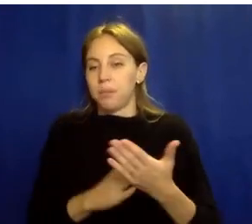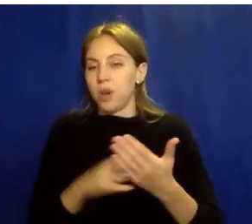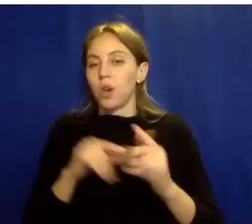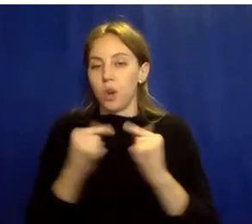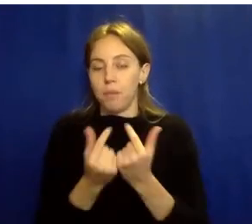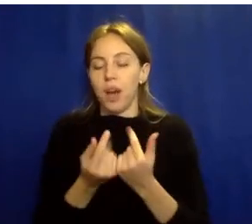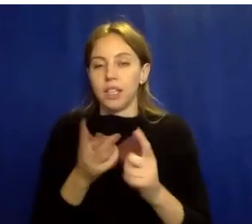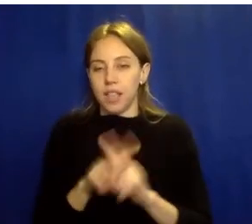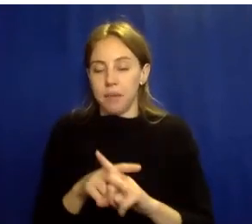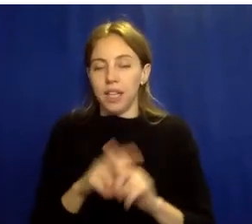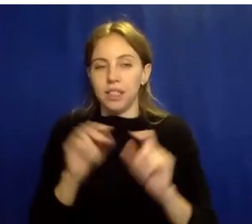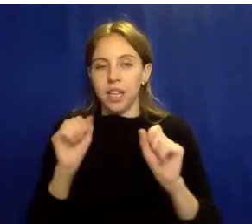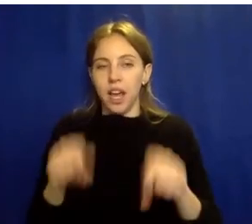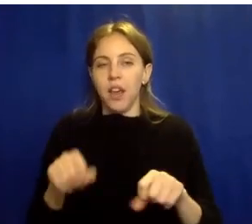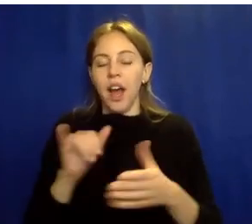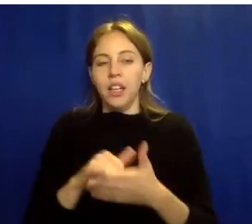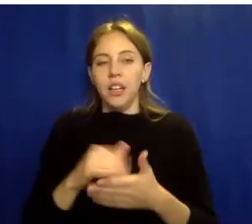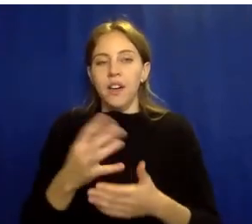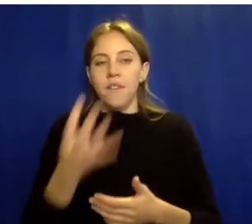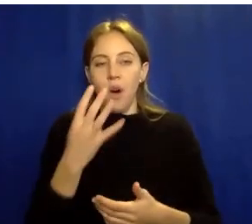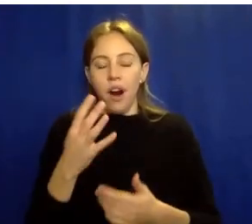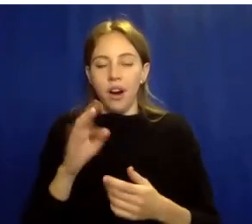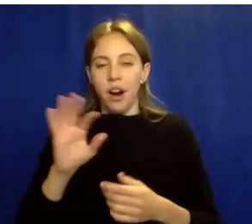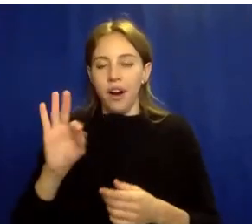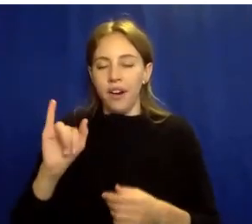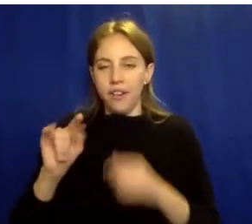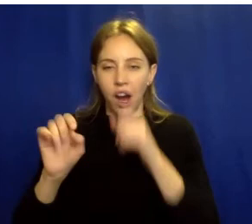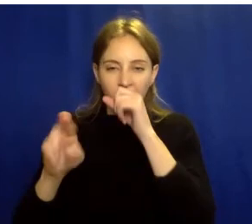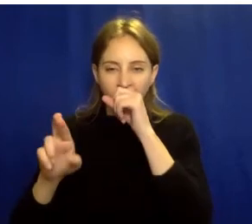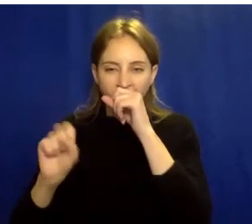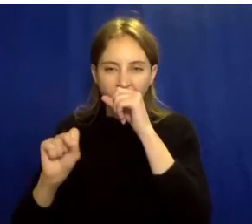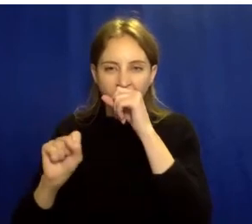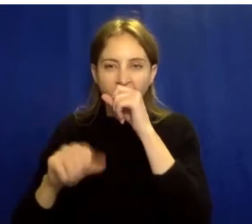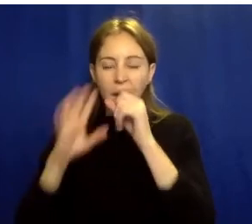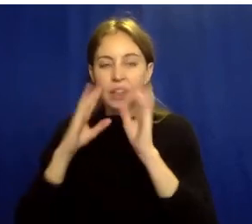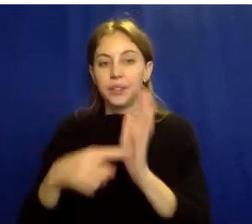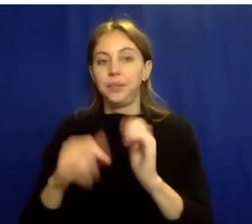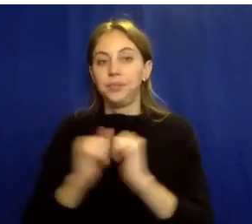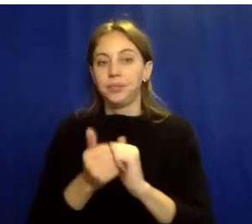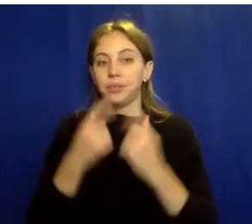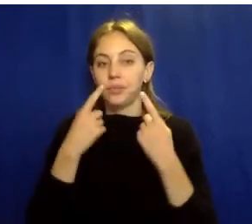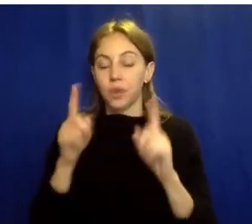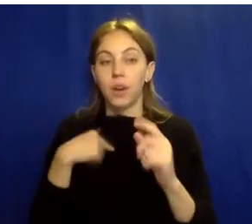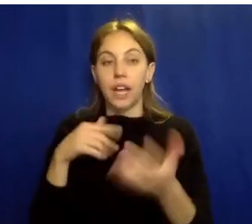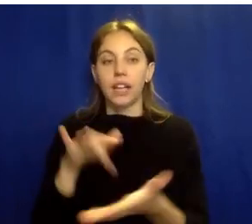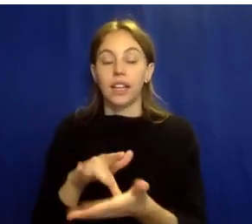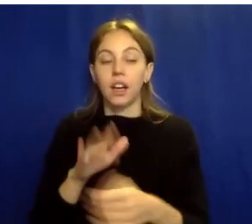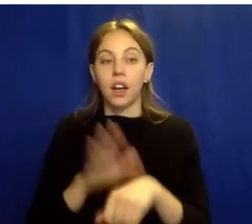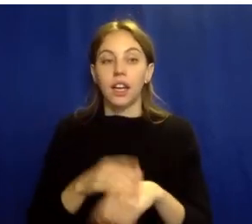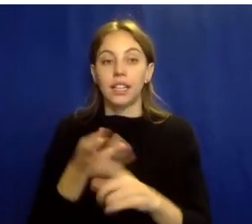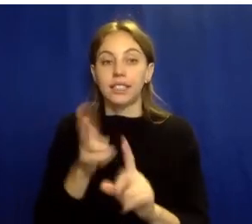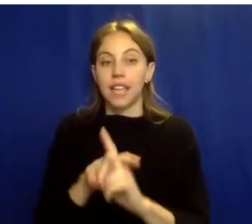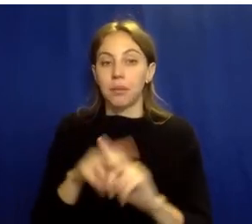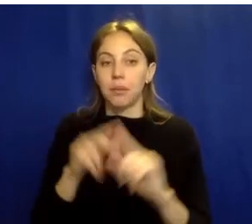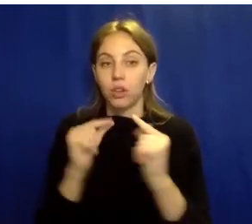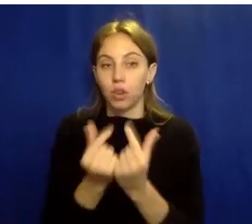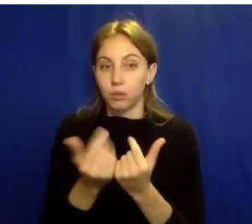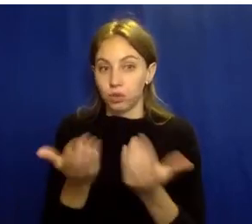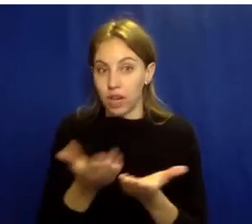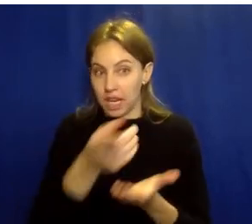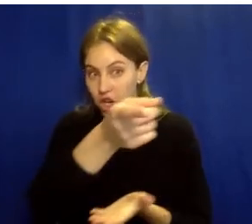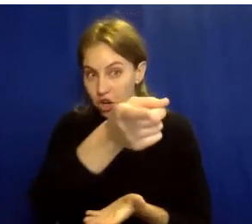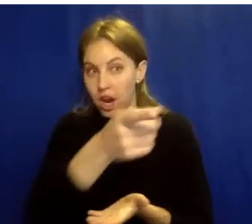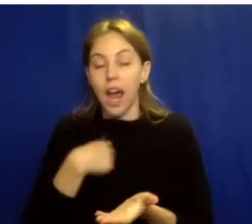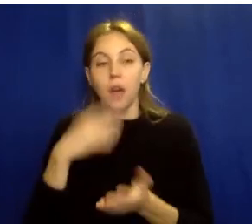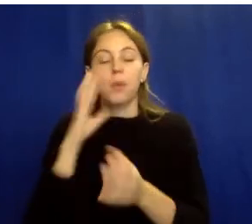assignments. So those are the 4 filters. Let me show you how they work. When I click on assignment groups right here, I'm going to get